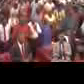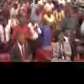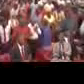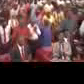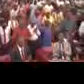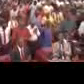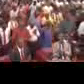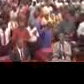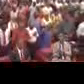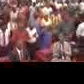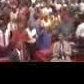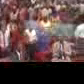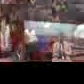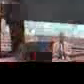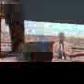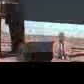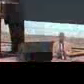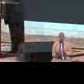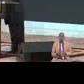life changed?